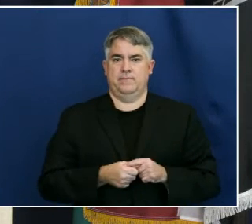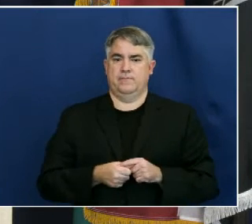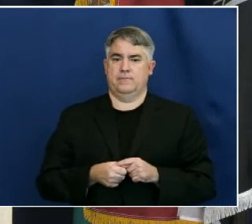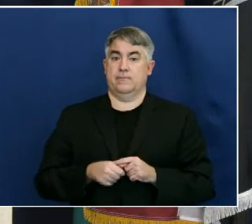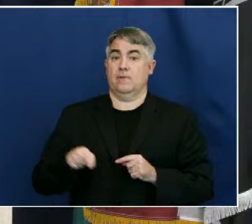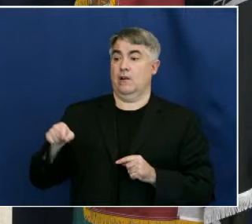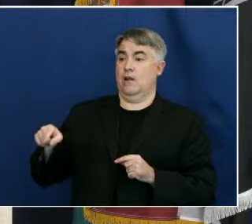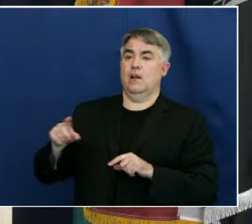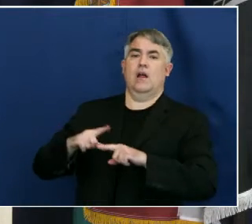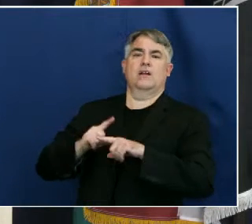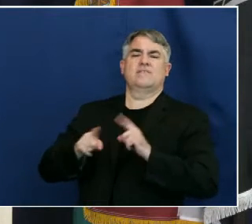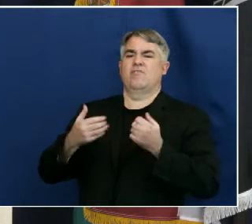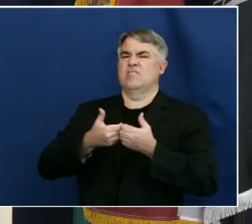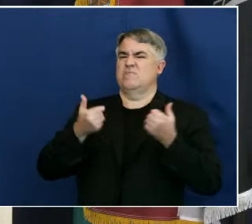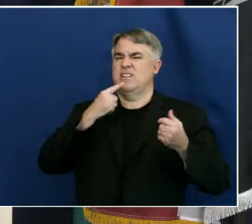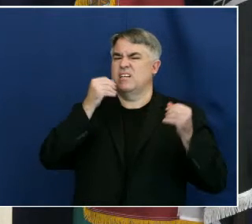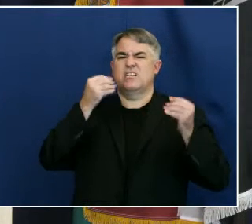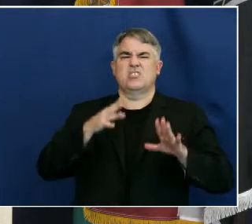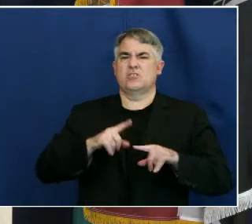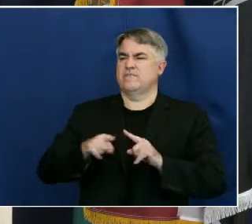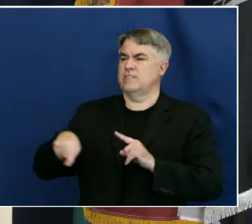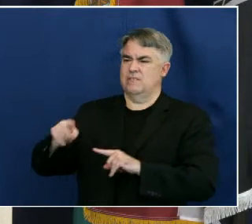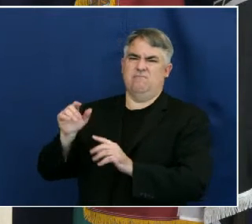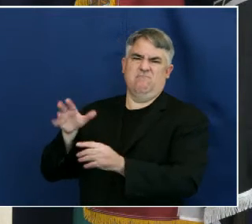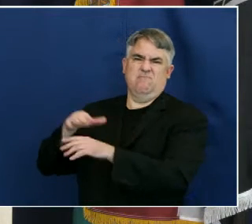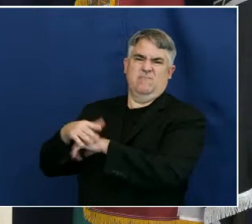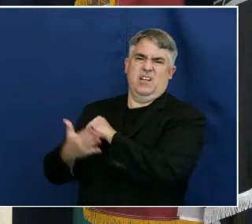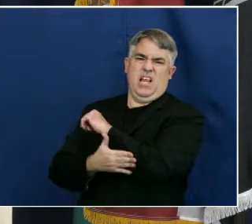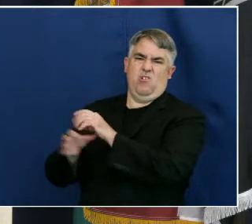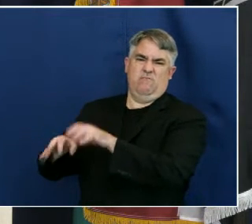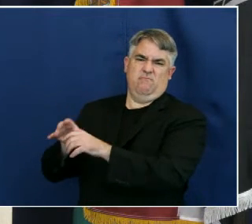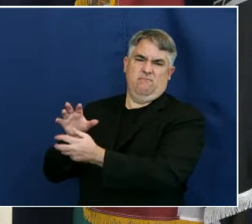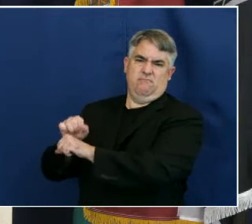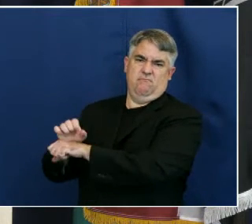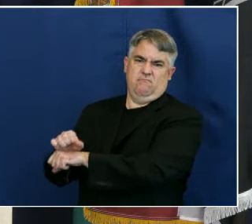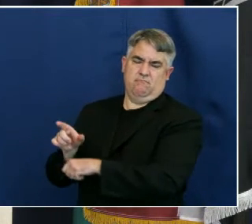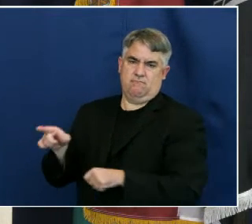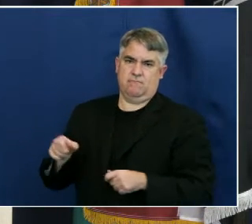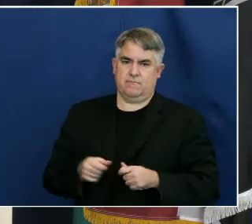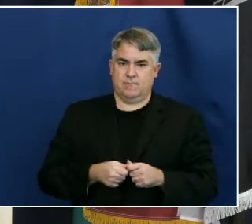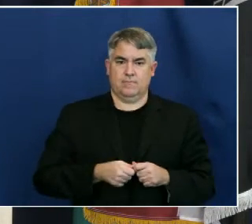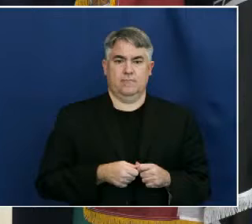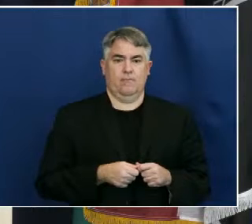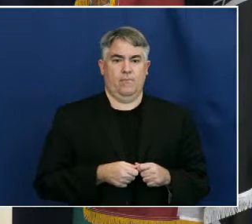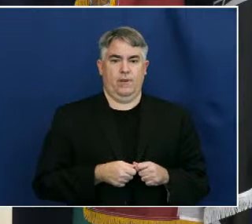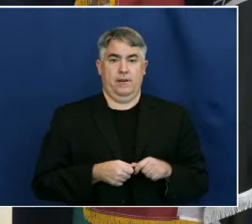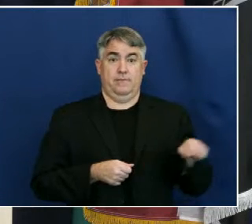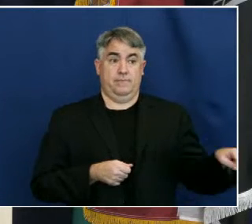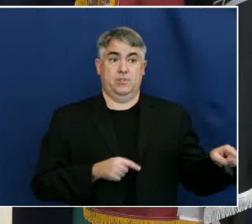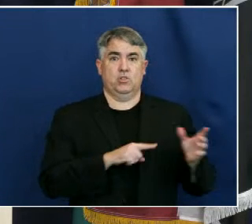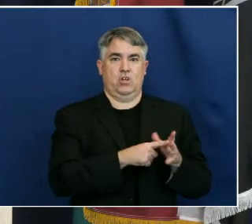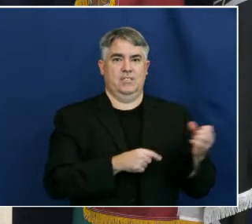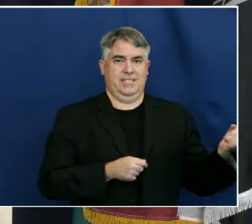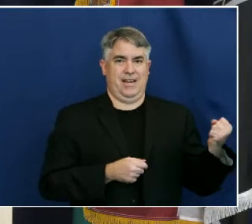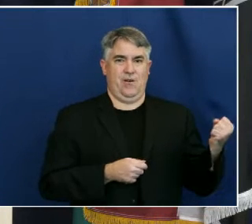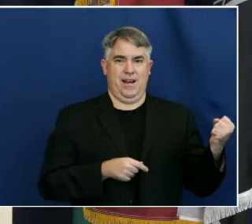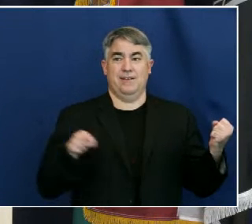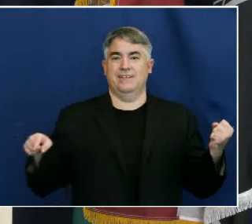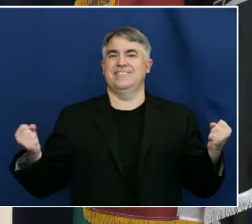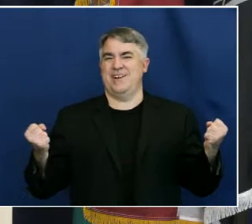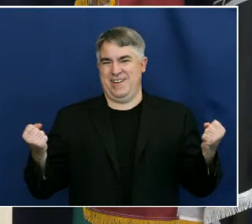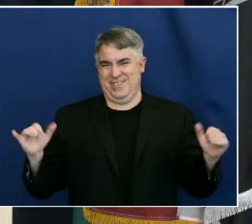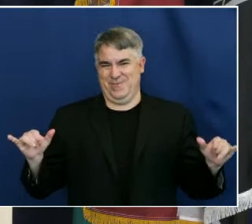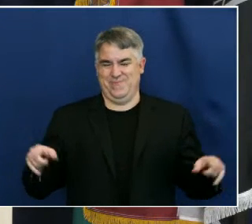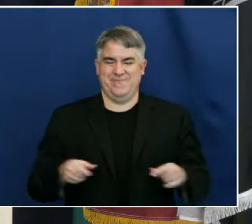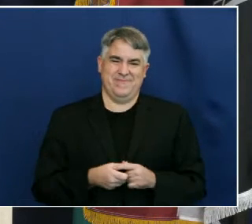schedule appointments as they become available starting Saturday morning. For these new groups, they'll be available Saturday morning. So with that, I want to welcome my